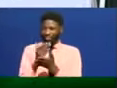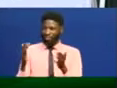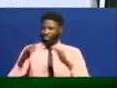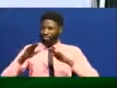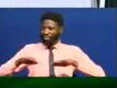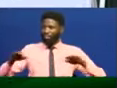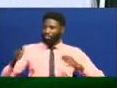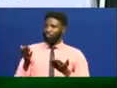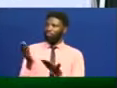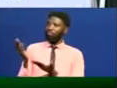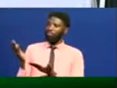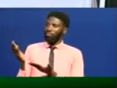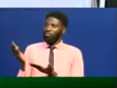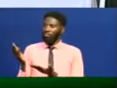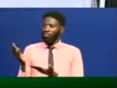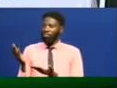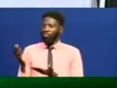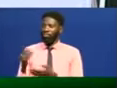here.